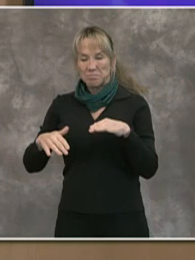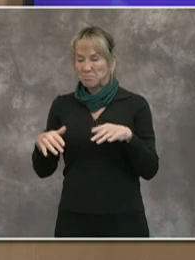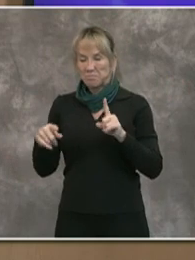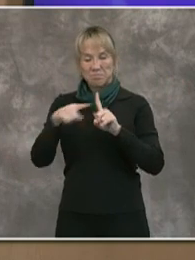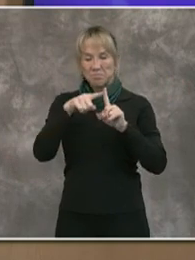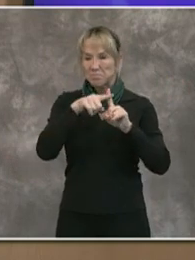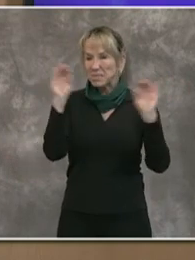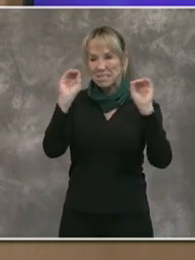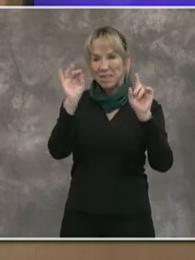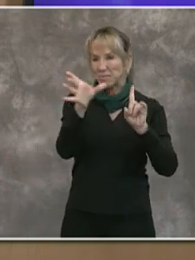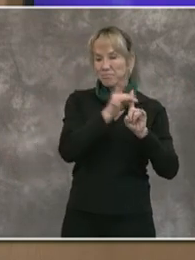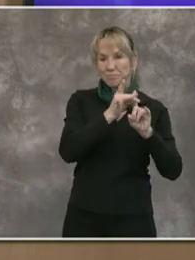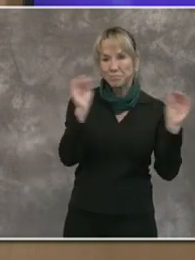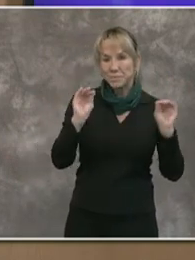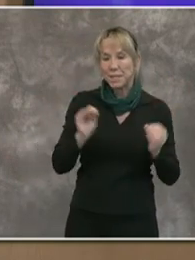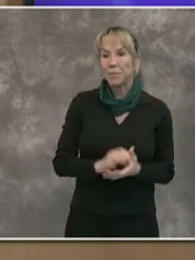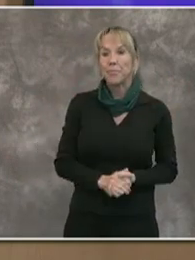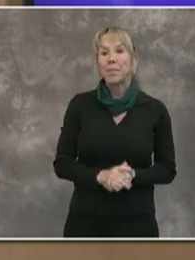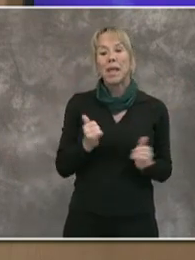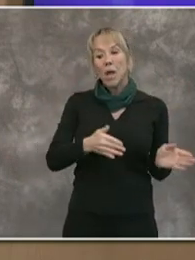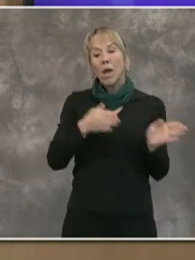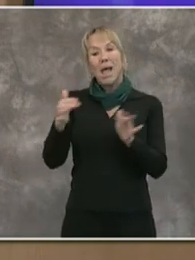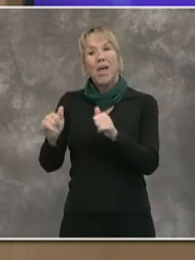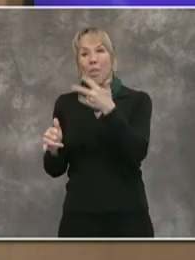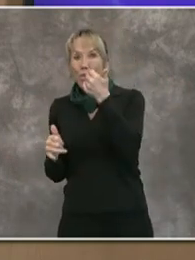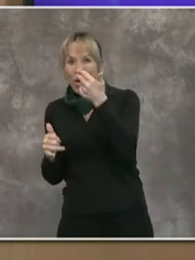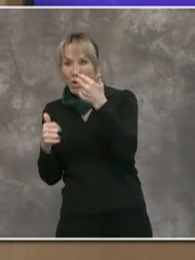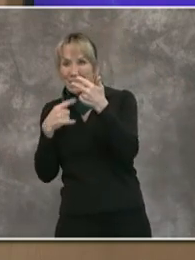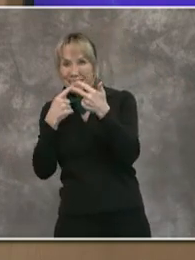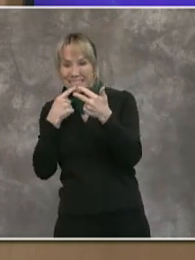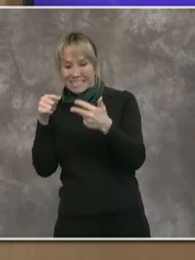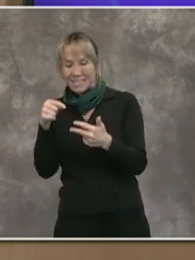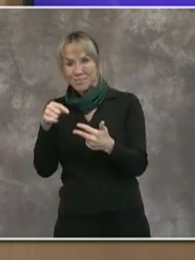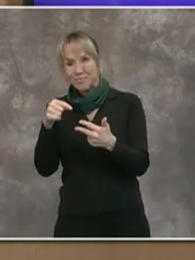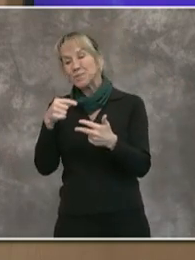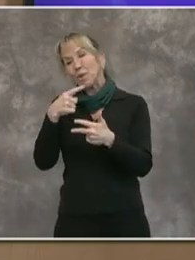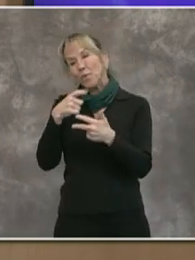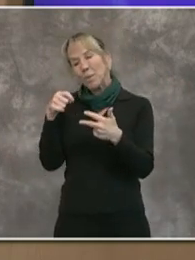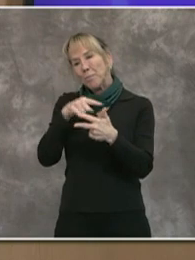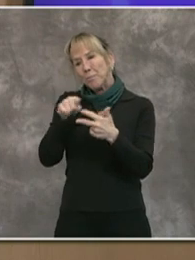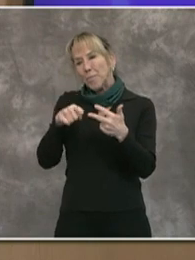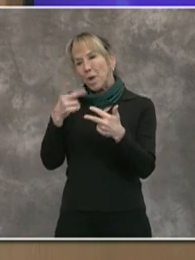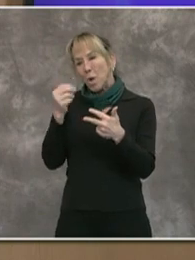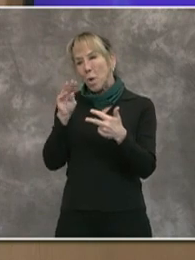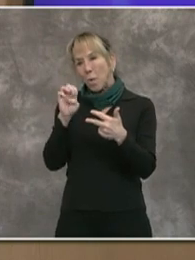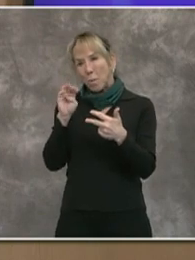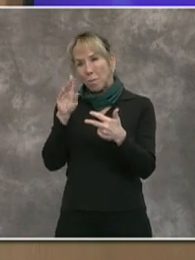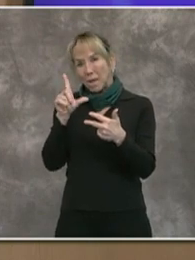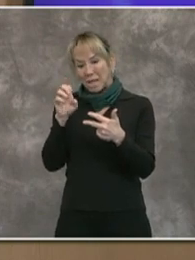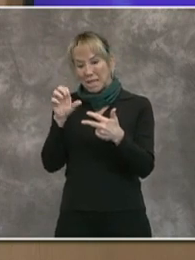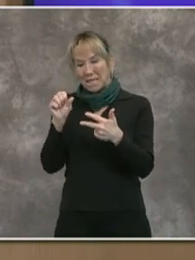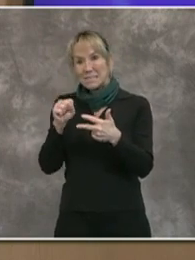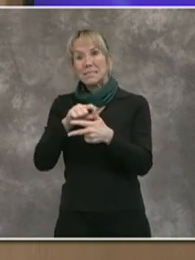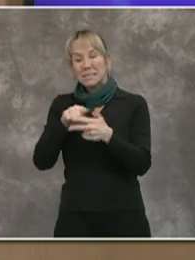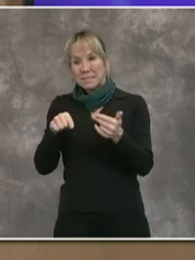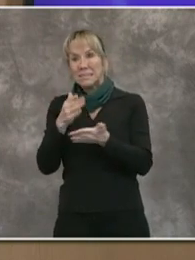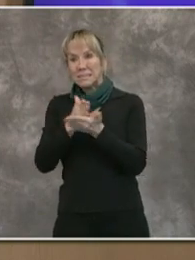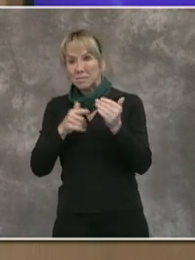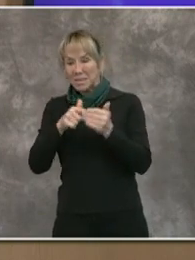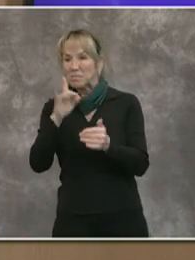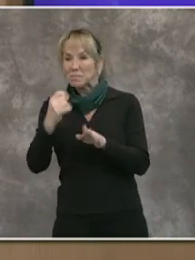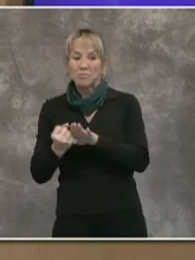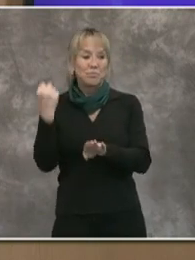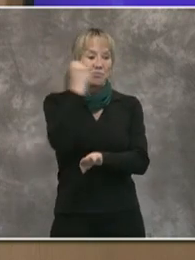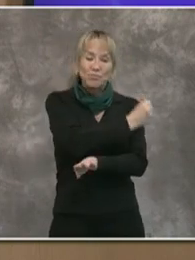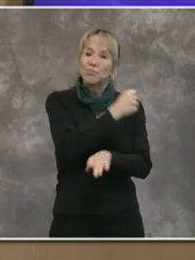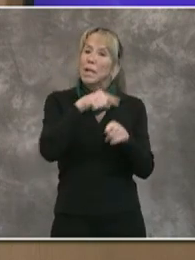positive cases that we have had, 11 of the 13 received temporary lodging in our public health motels. This was designed to protect